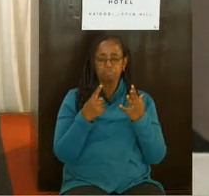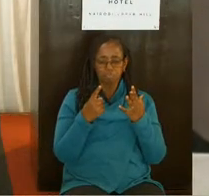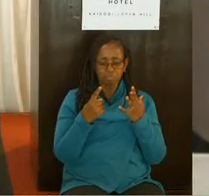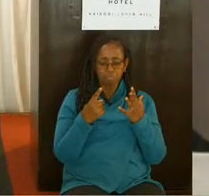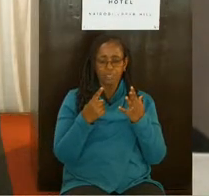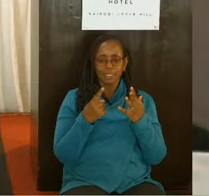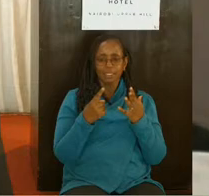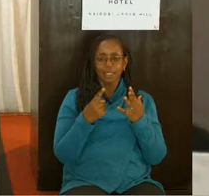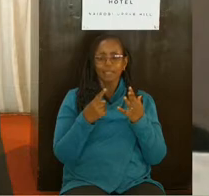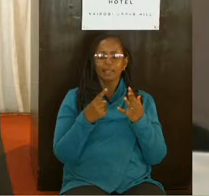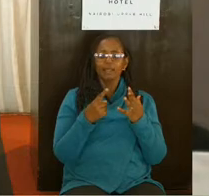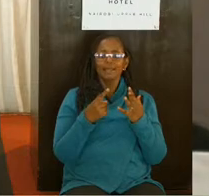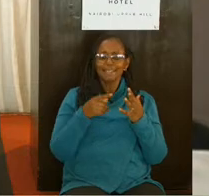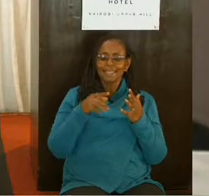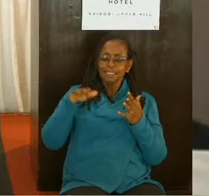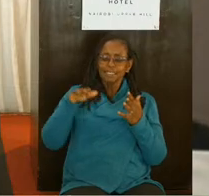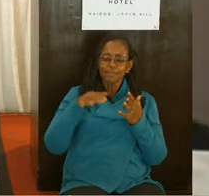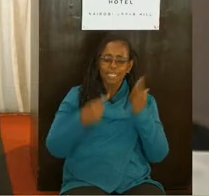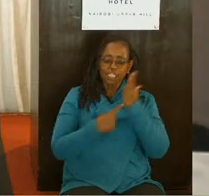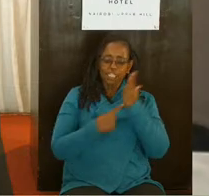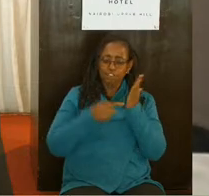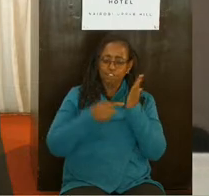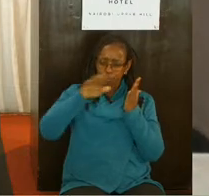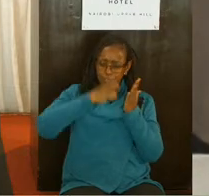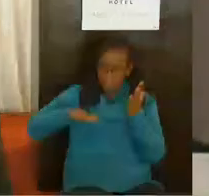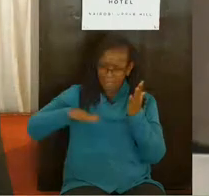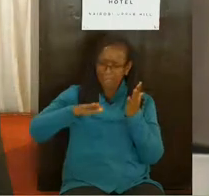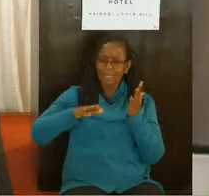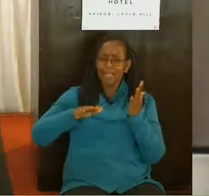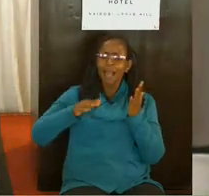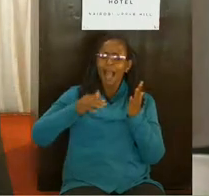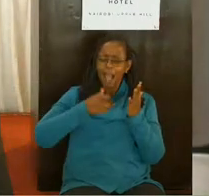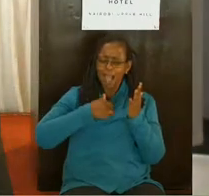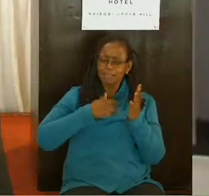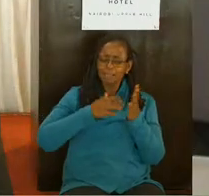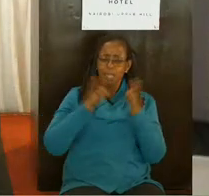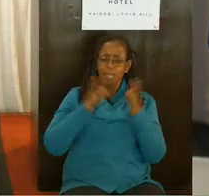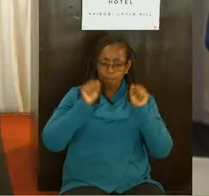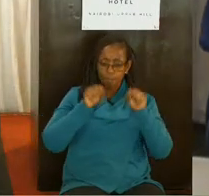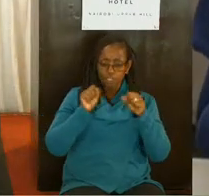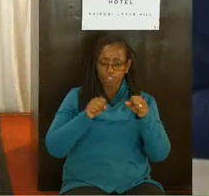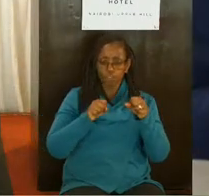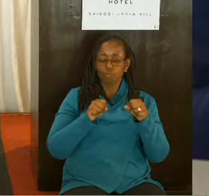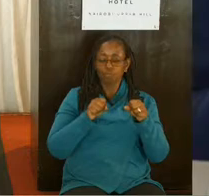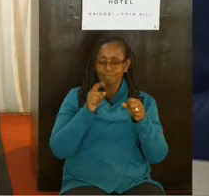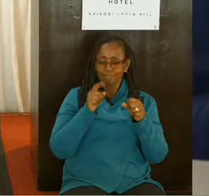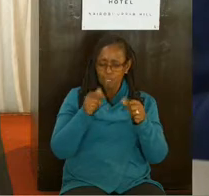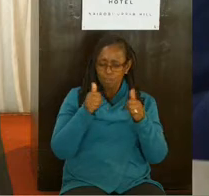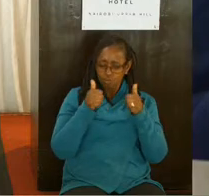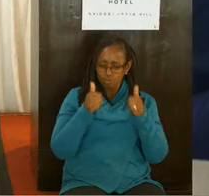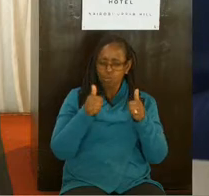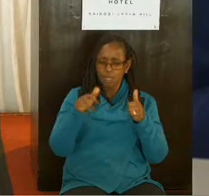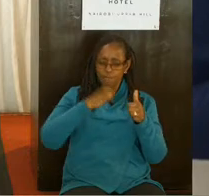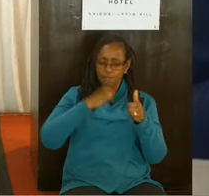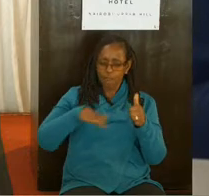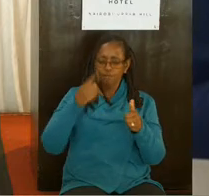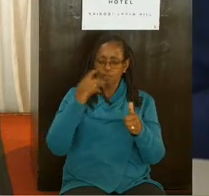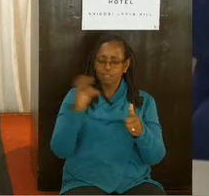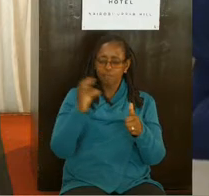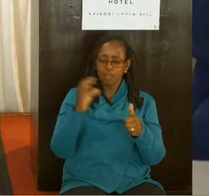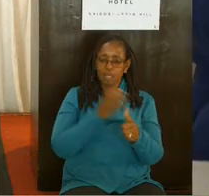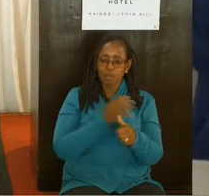digital space in Kenya and it's been it has been a good platform for civic empowerment and engagement